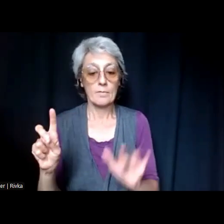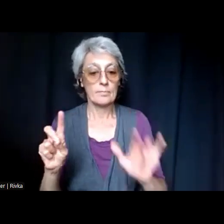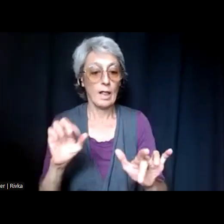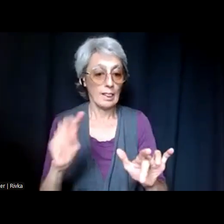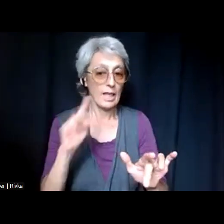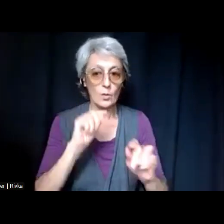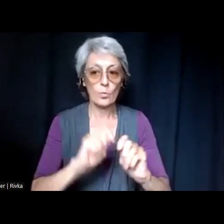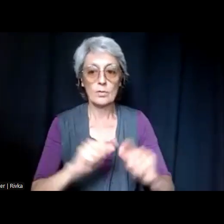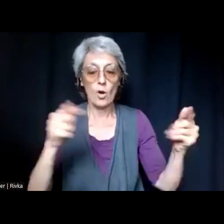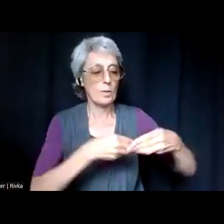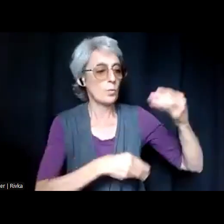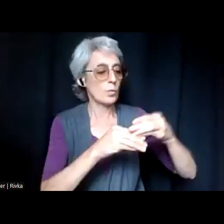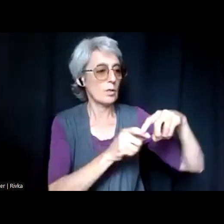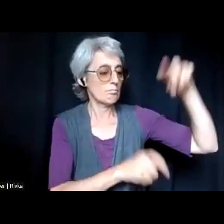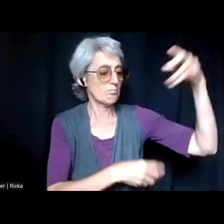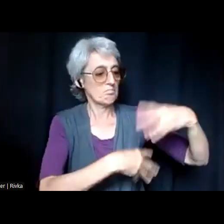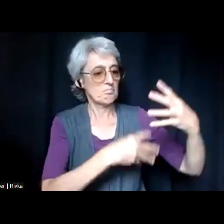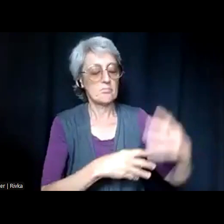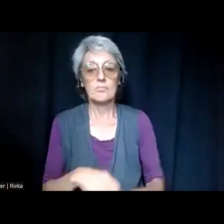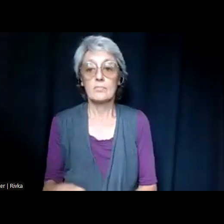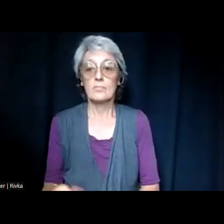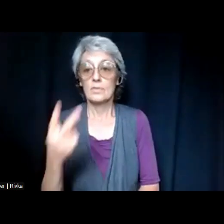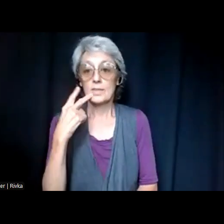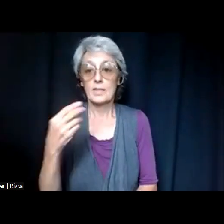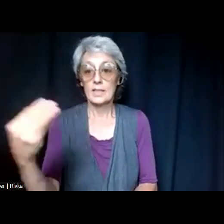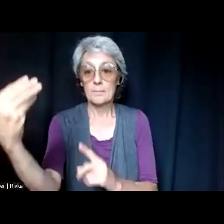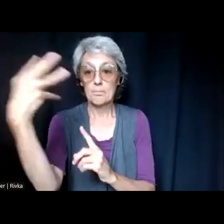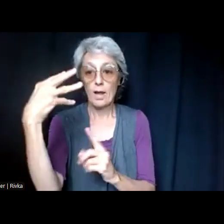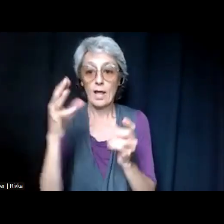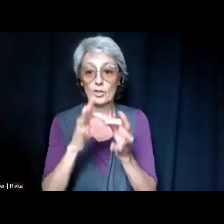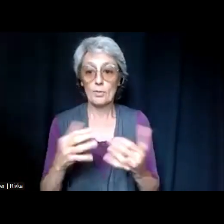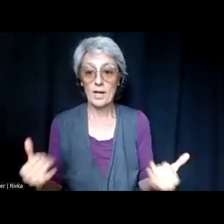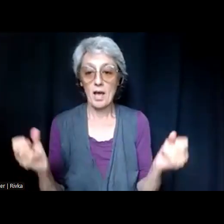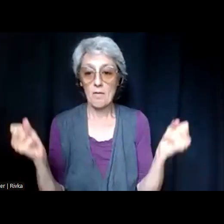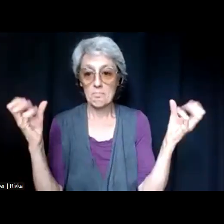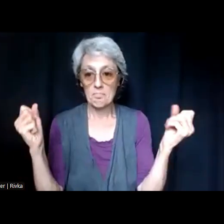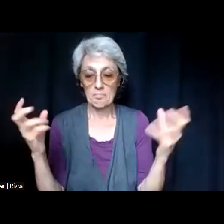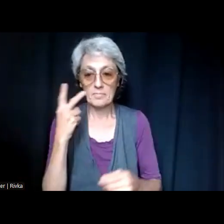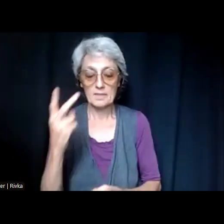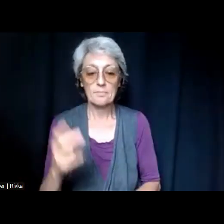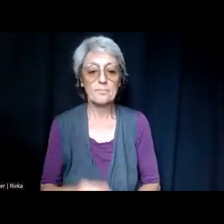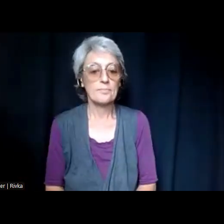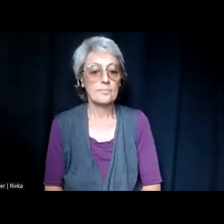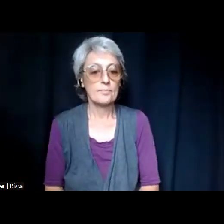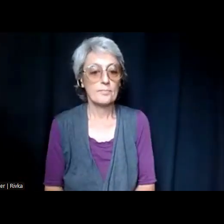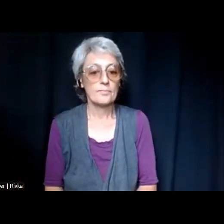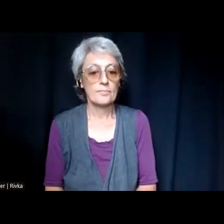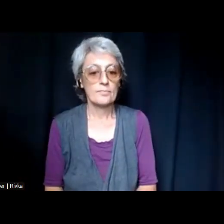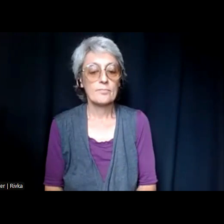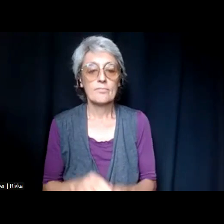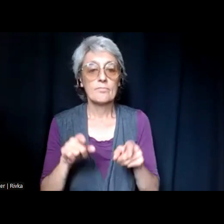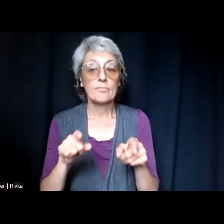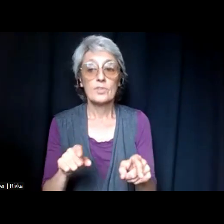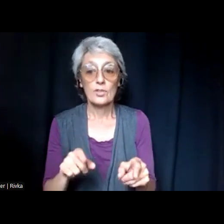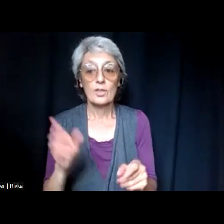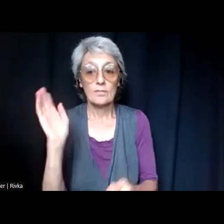have an ASL interpreter who should be seen spotlit on your screen. During the presentation, please add your questions and comments into the chat